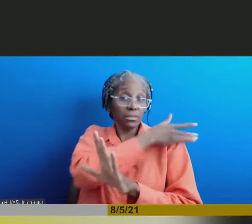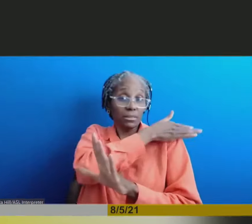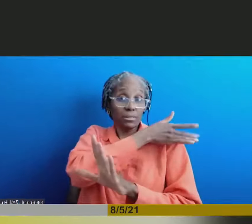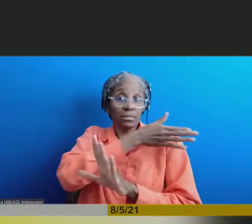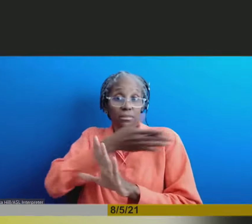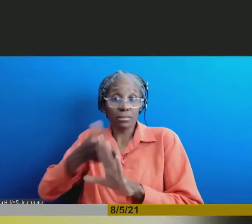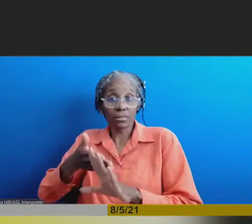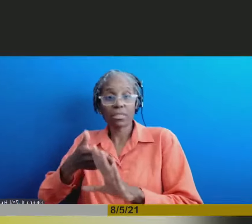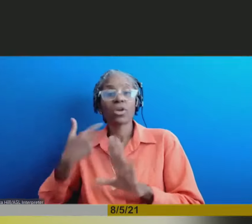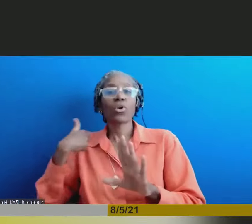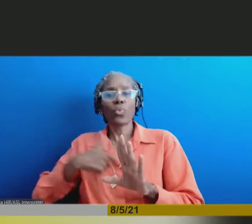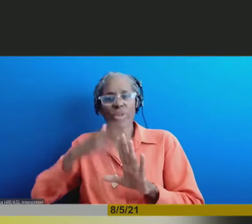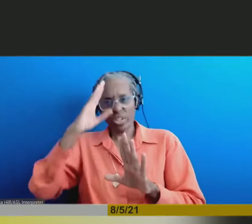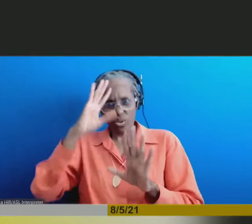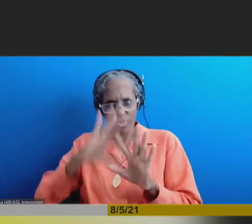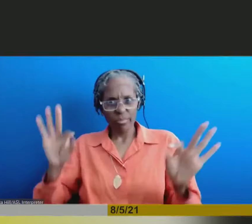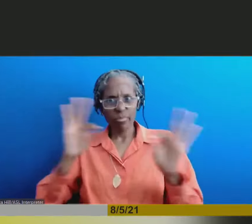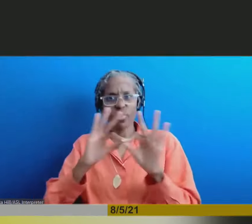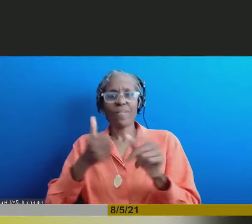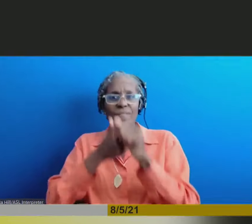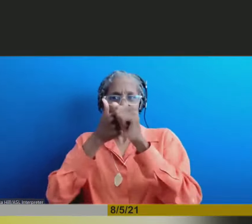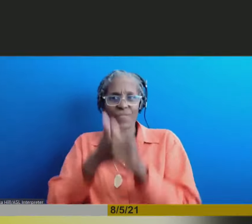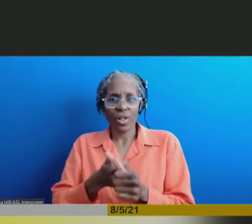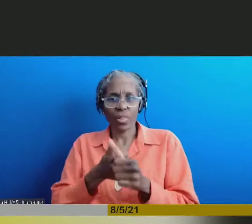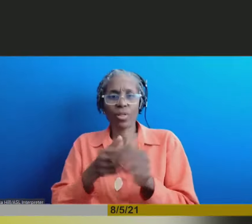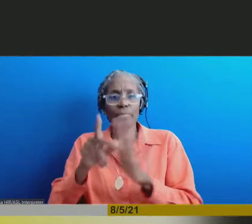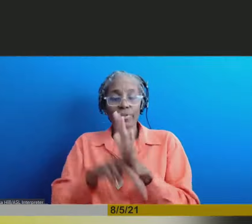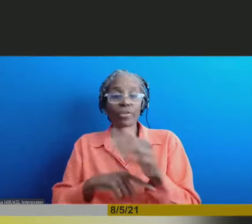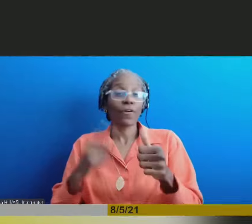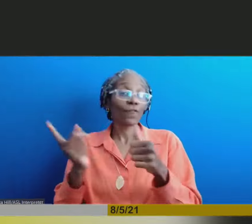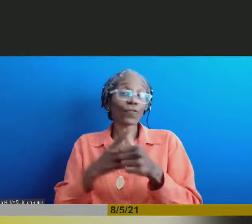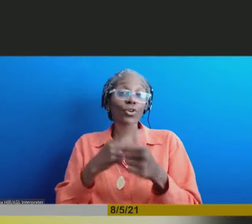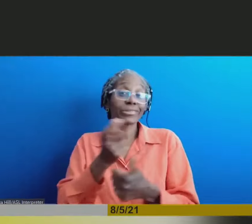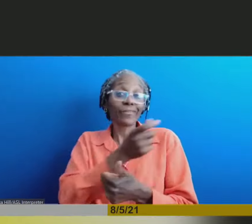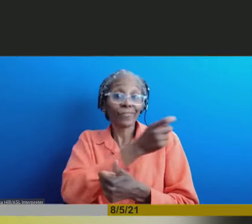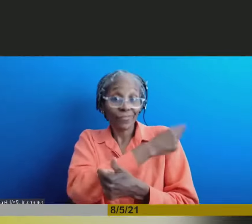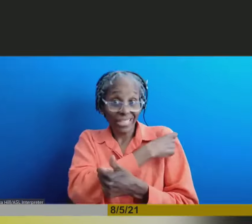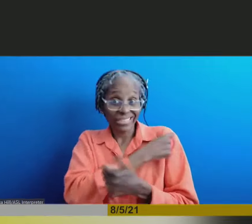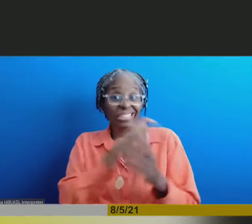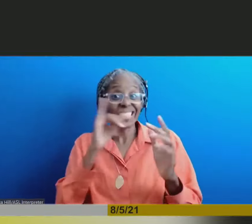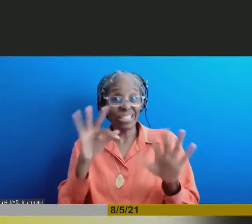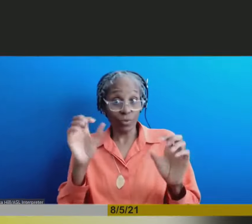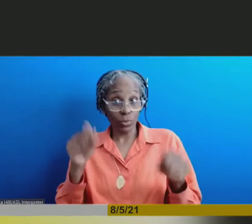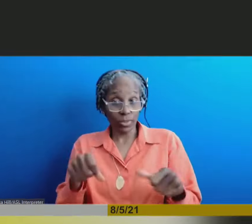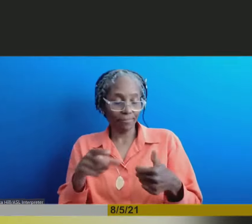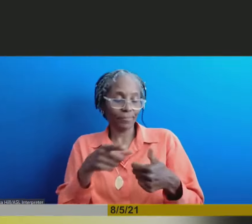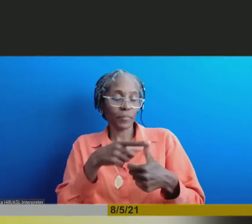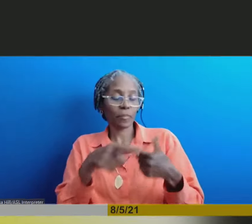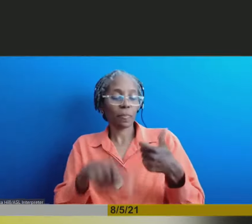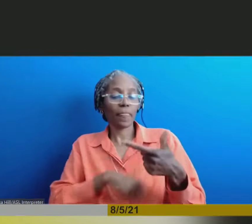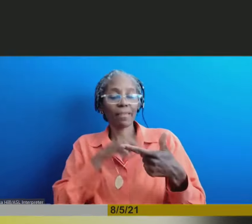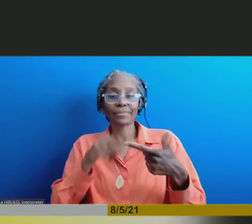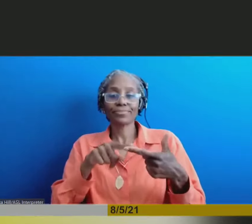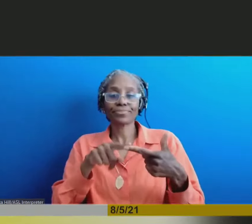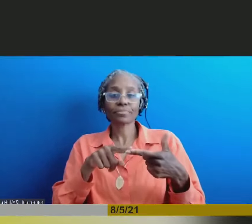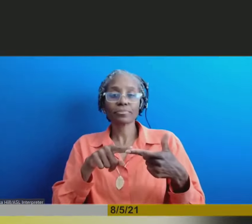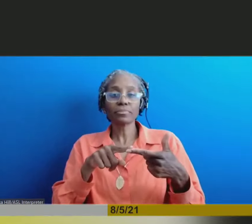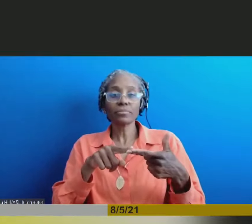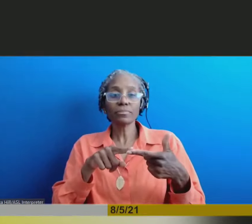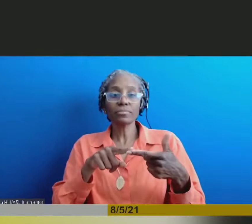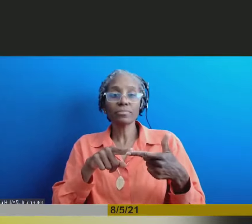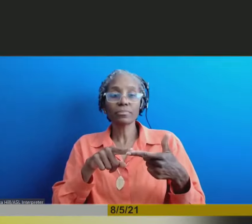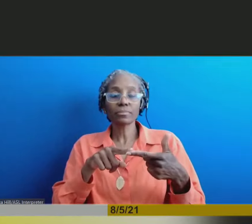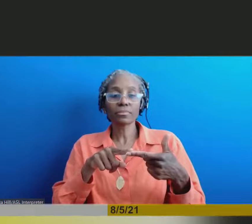to follow, right? That first of all, get vaccinated if you're eligible for vaccine, right? Secondly,